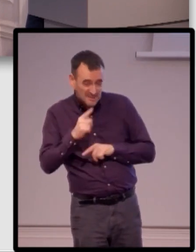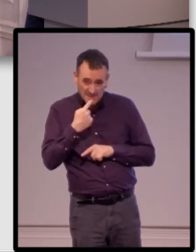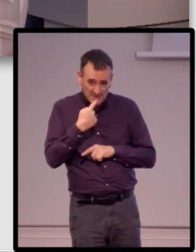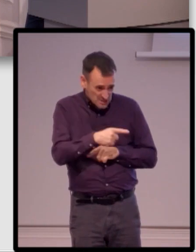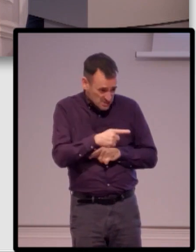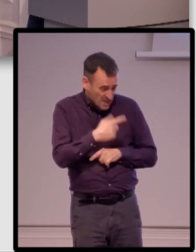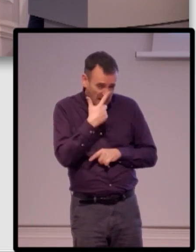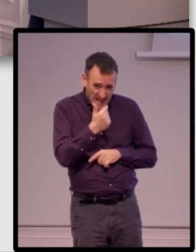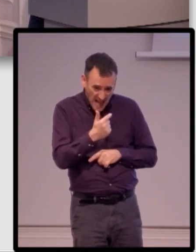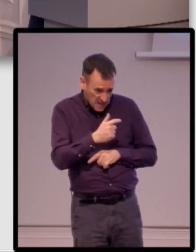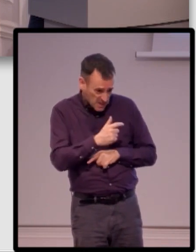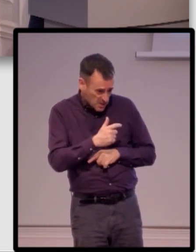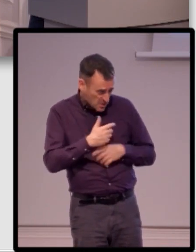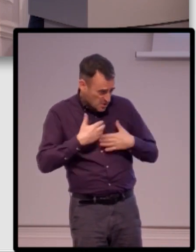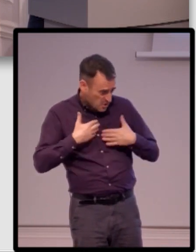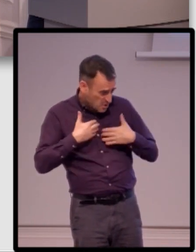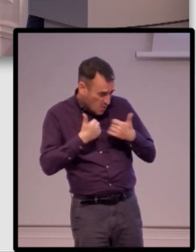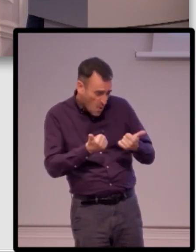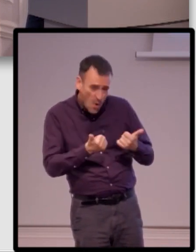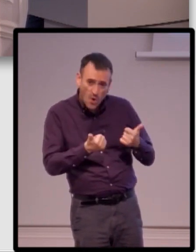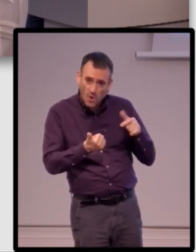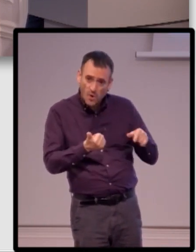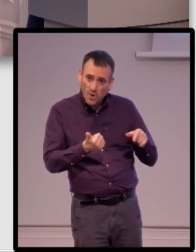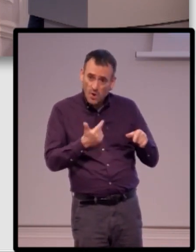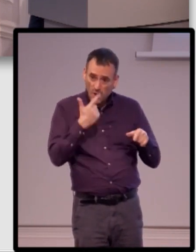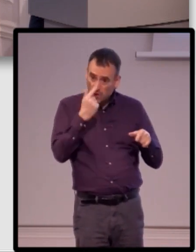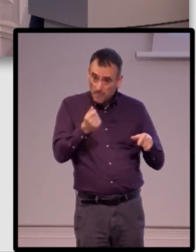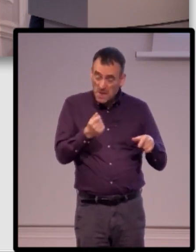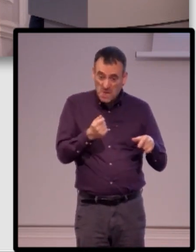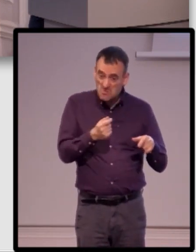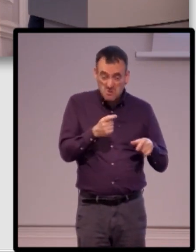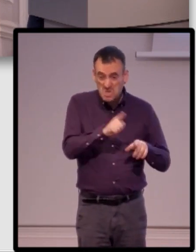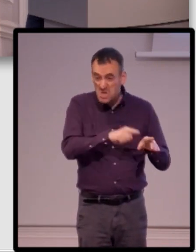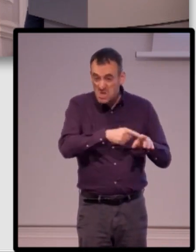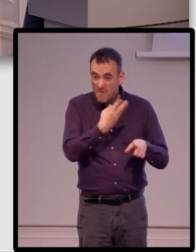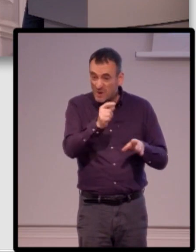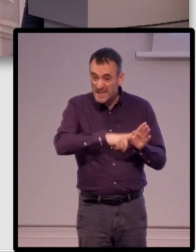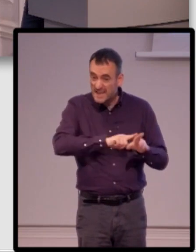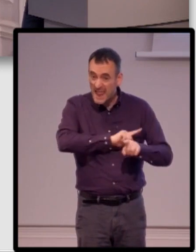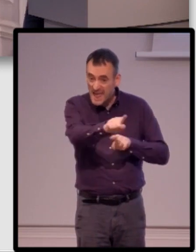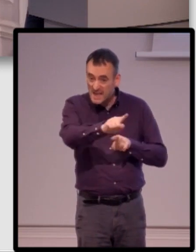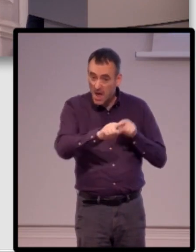is 40 years after the, apparently successful treatment of their children.